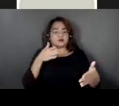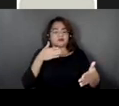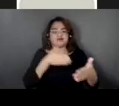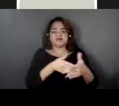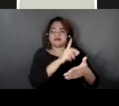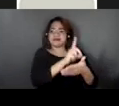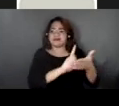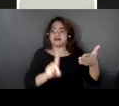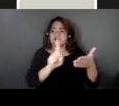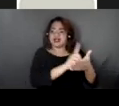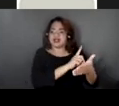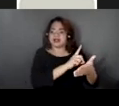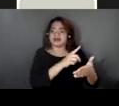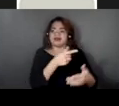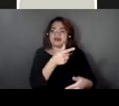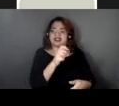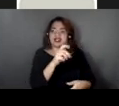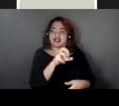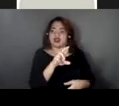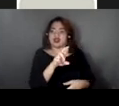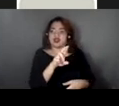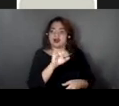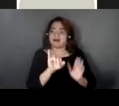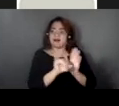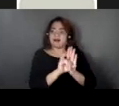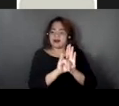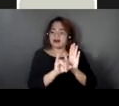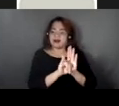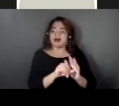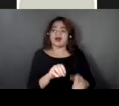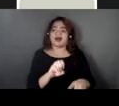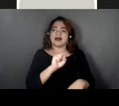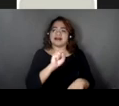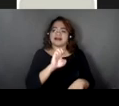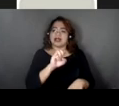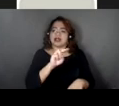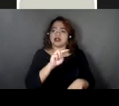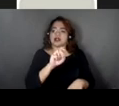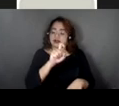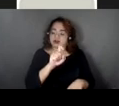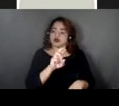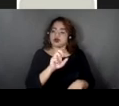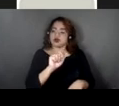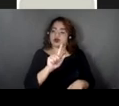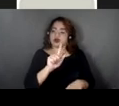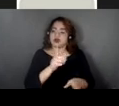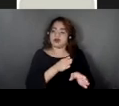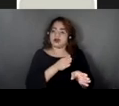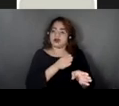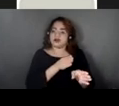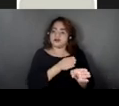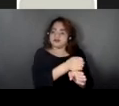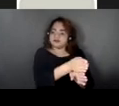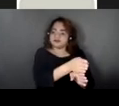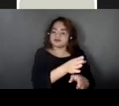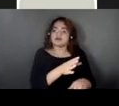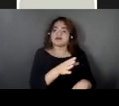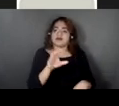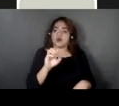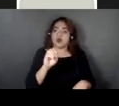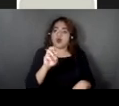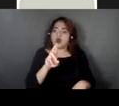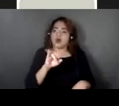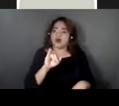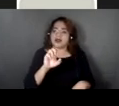orientation. And many of us are probably also aware that the Supreme Court over the summer did rule